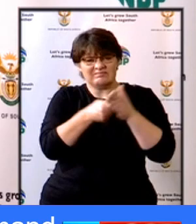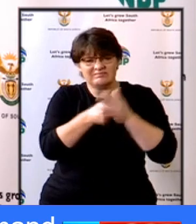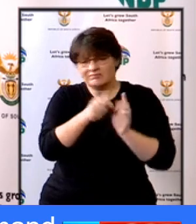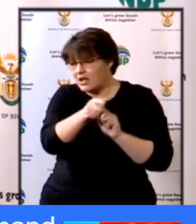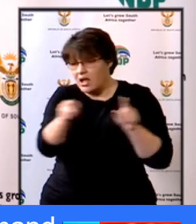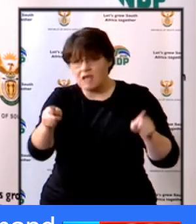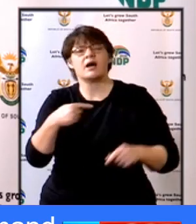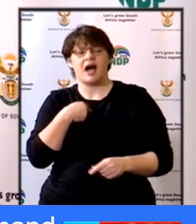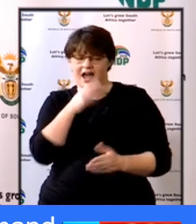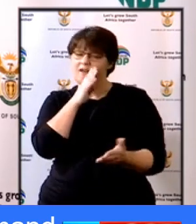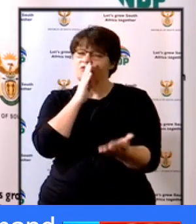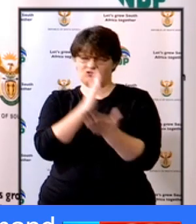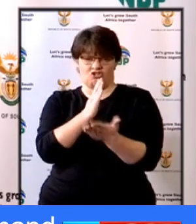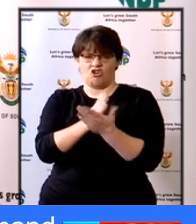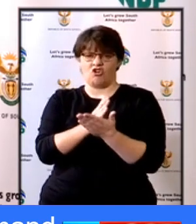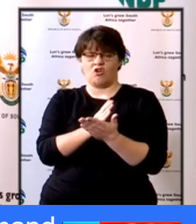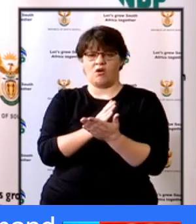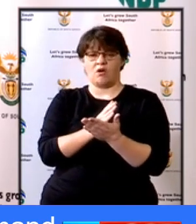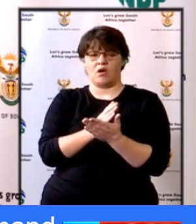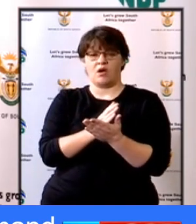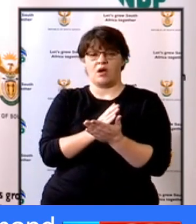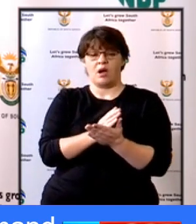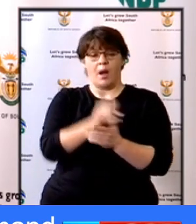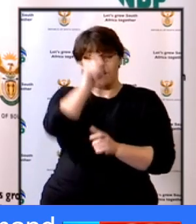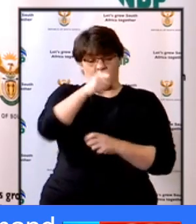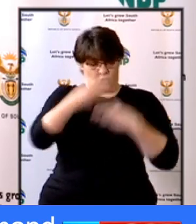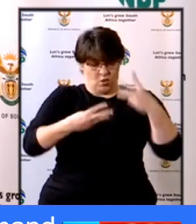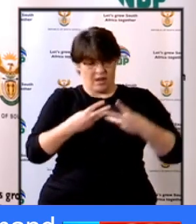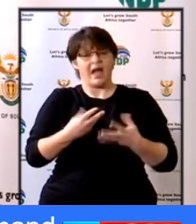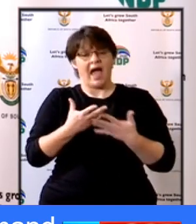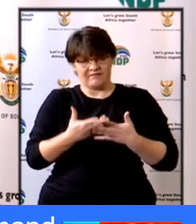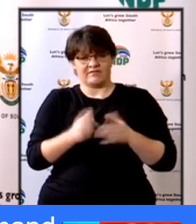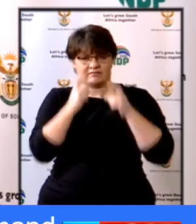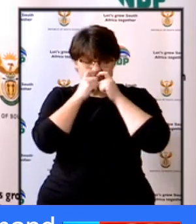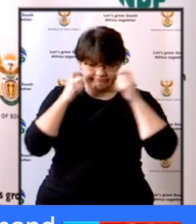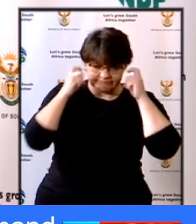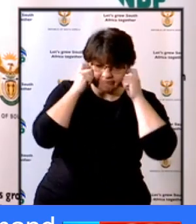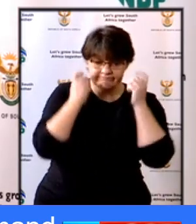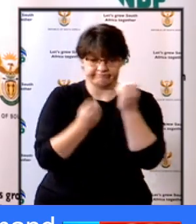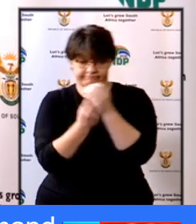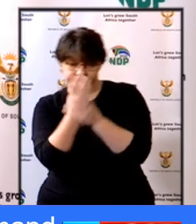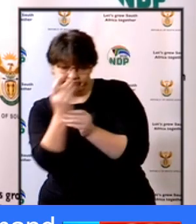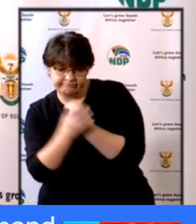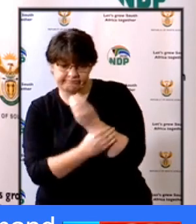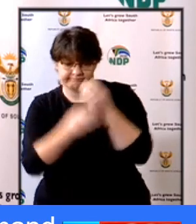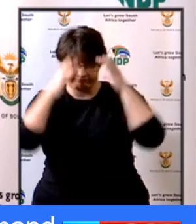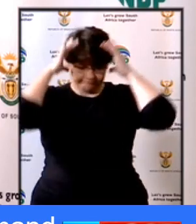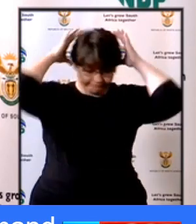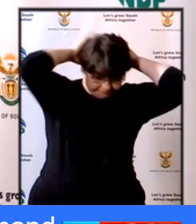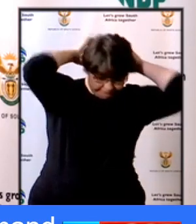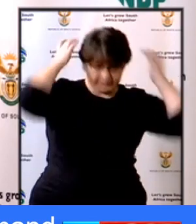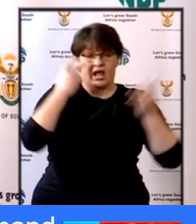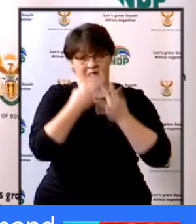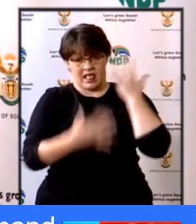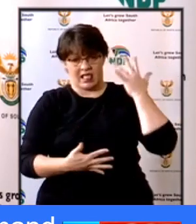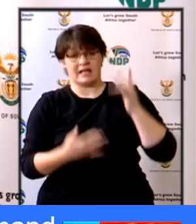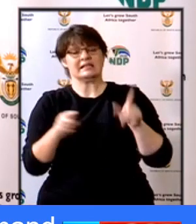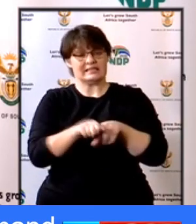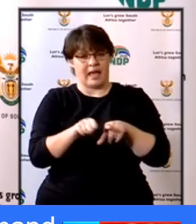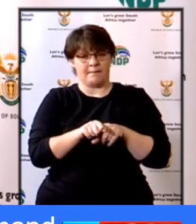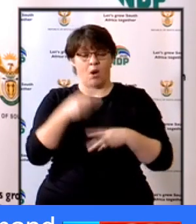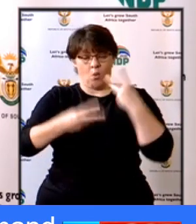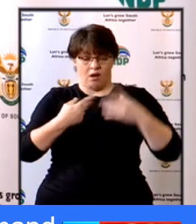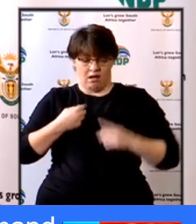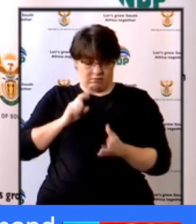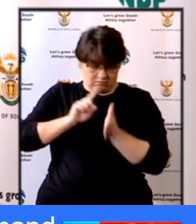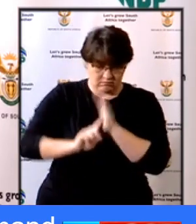said they will make sure every worker has a basic supply of personal protective equipment, and they'll screen workers when they